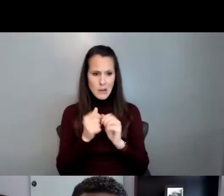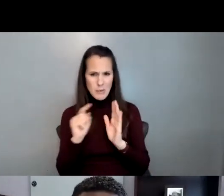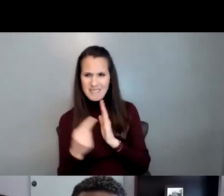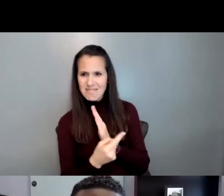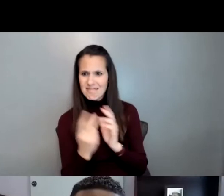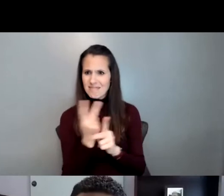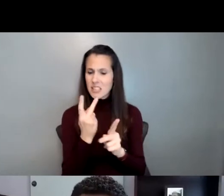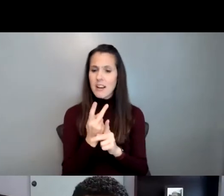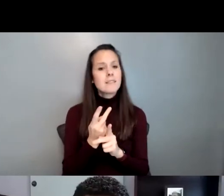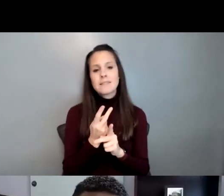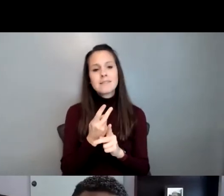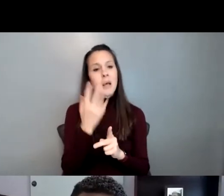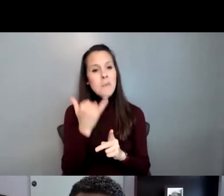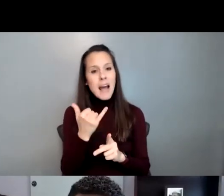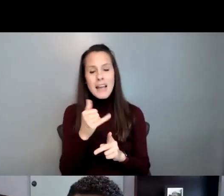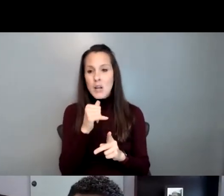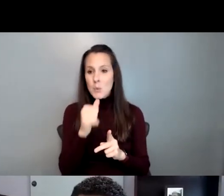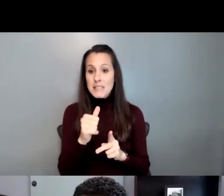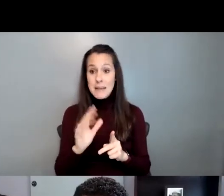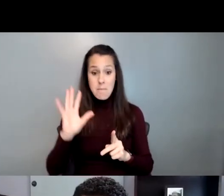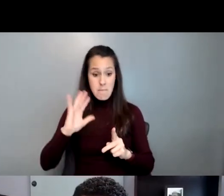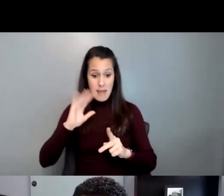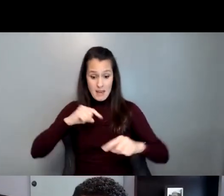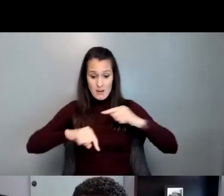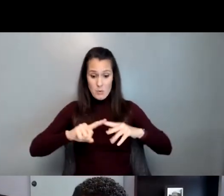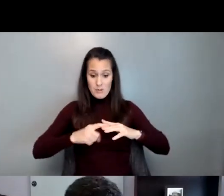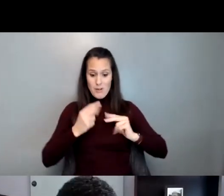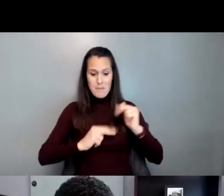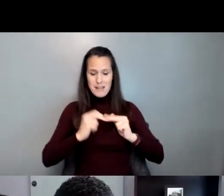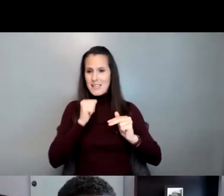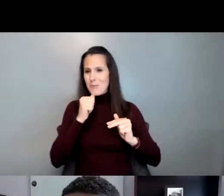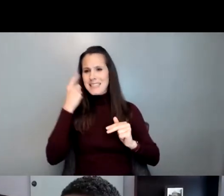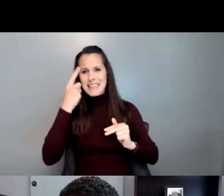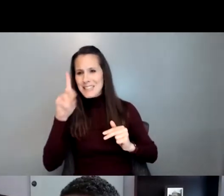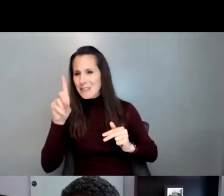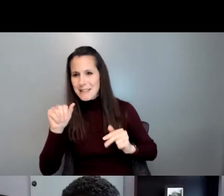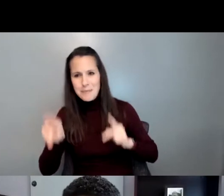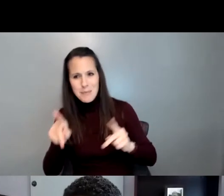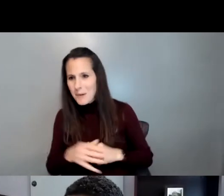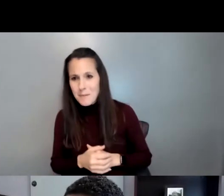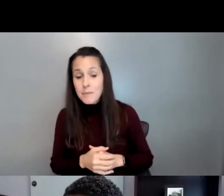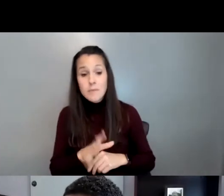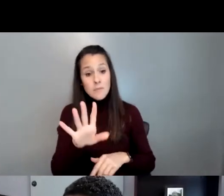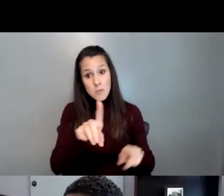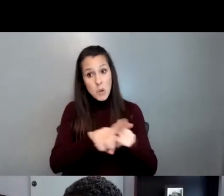about disabled body minds when we put these things together. And I will say that even the medical system has a role that